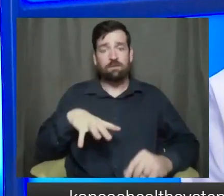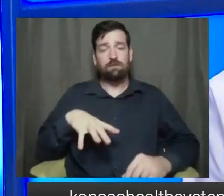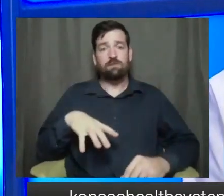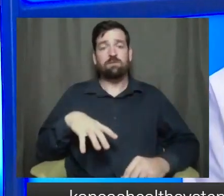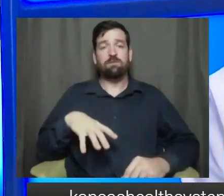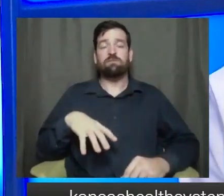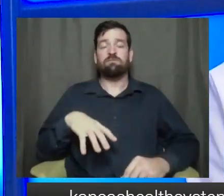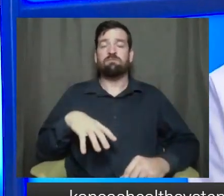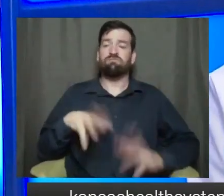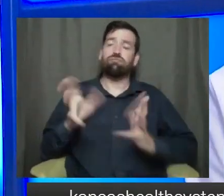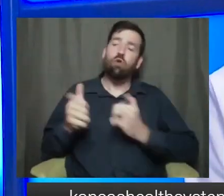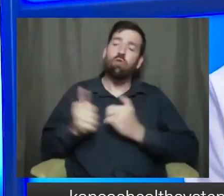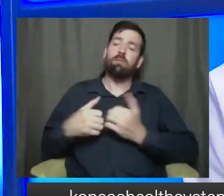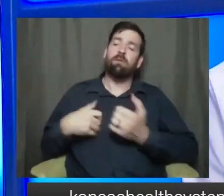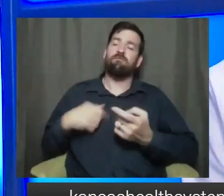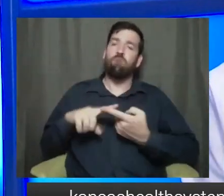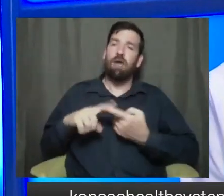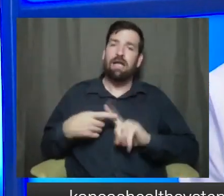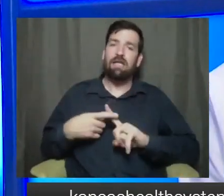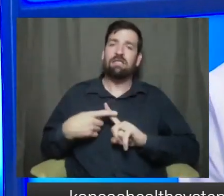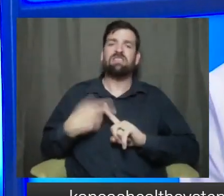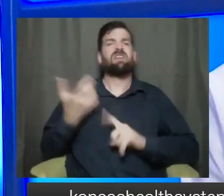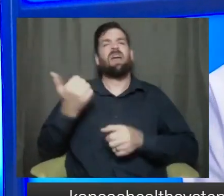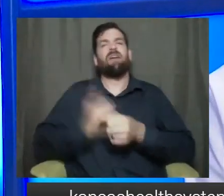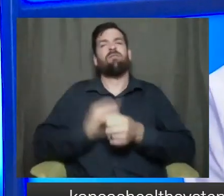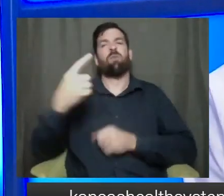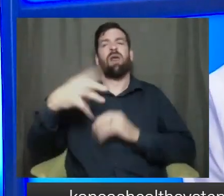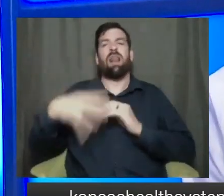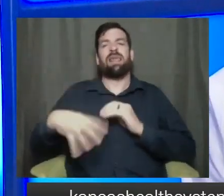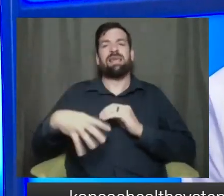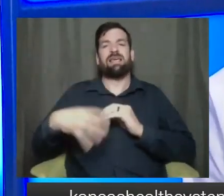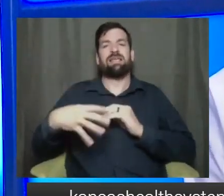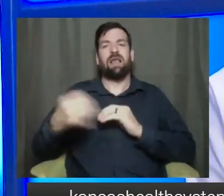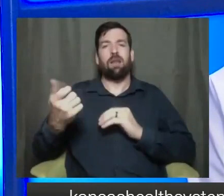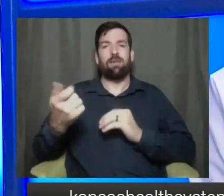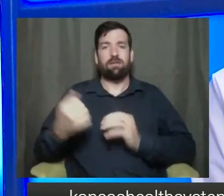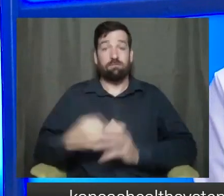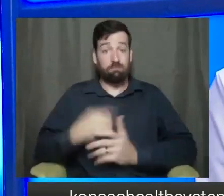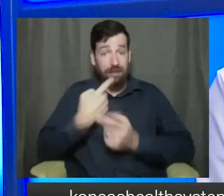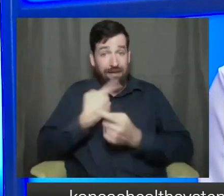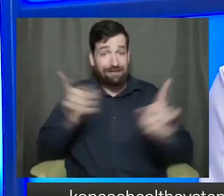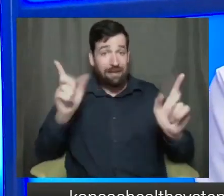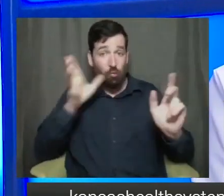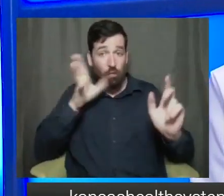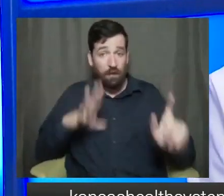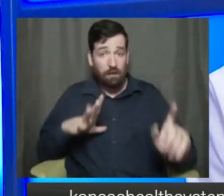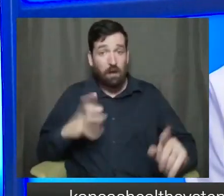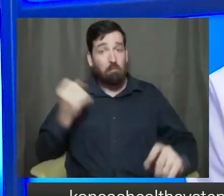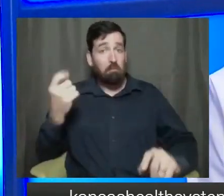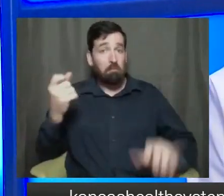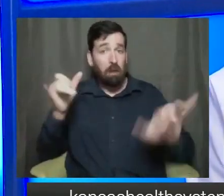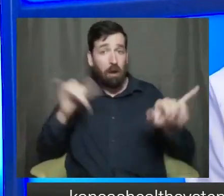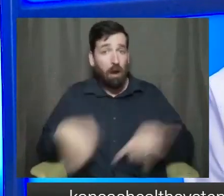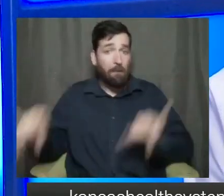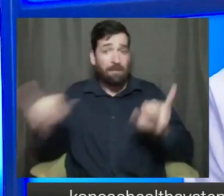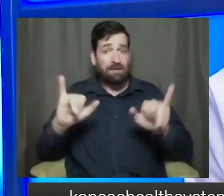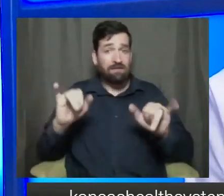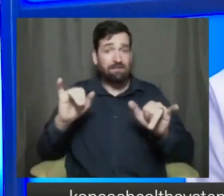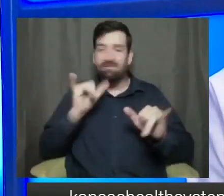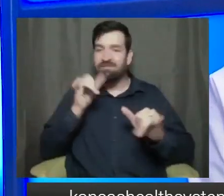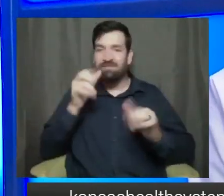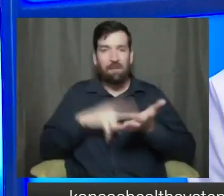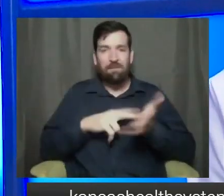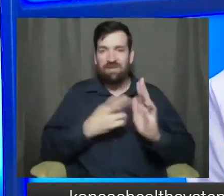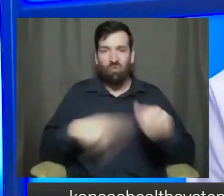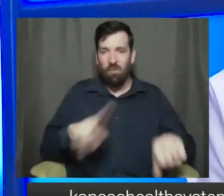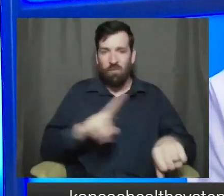friends, everybody leaks a little bit. And what I tell women is, even though it's common, it doesn't mean it's normal, and it doesn't mean it's something that you have